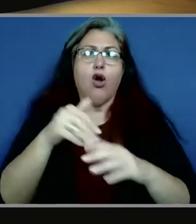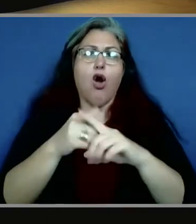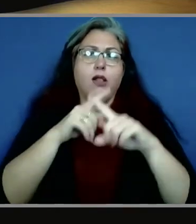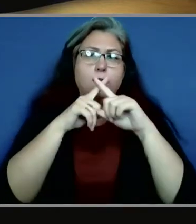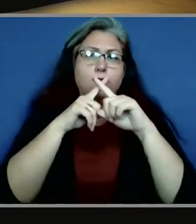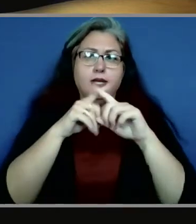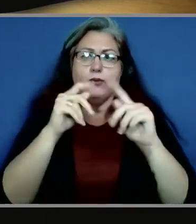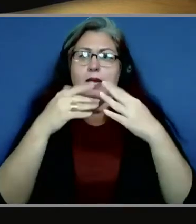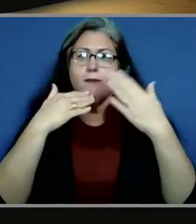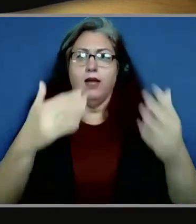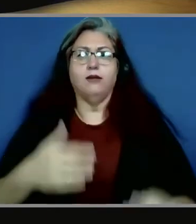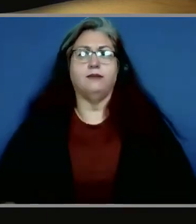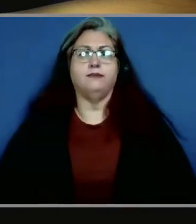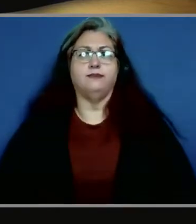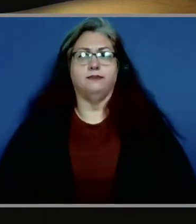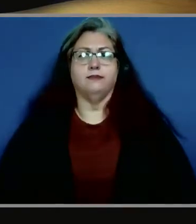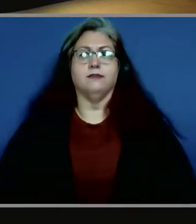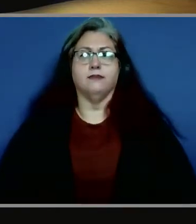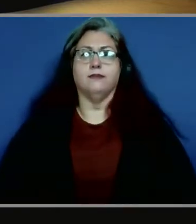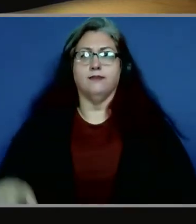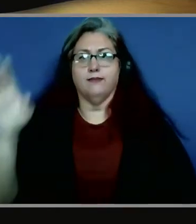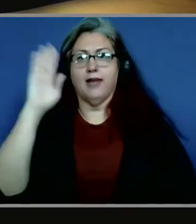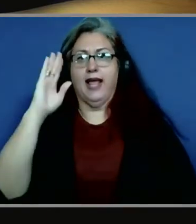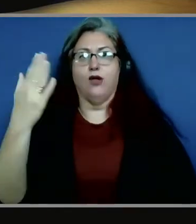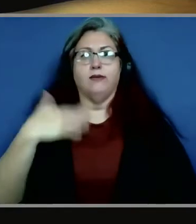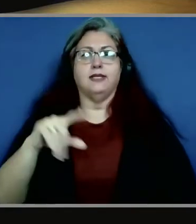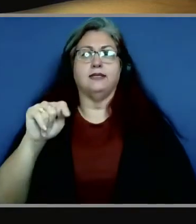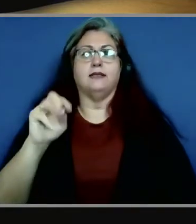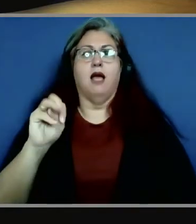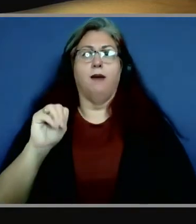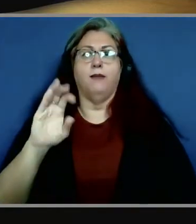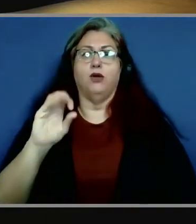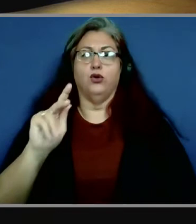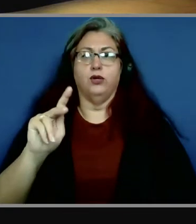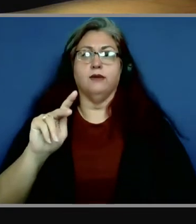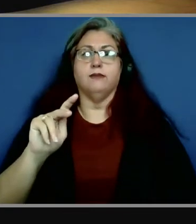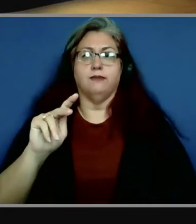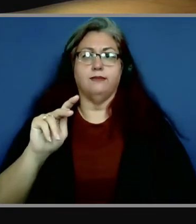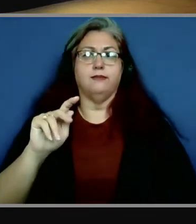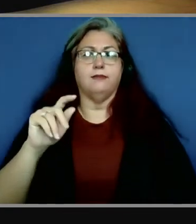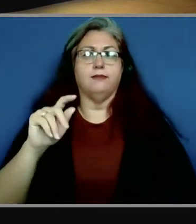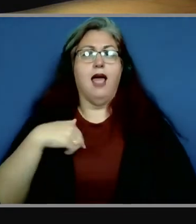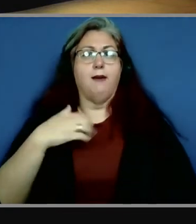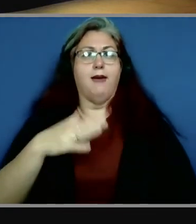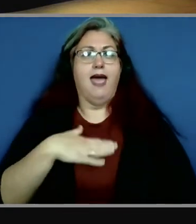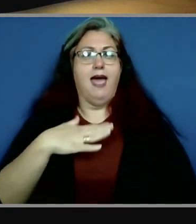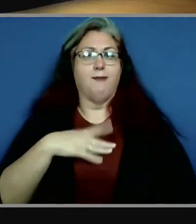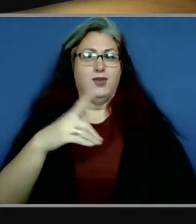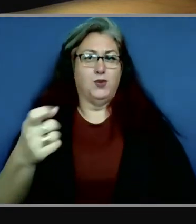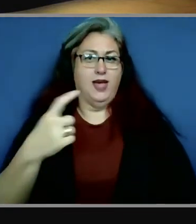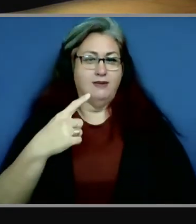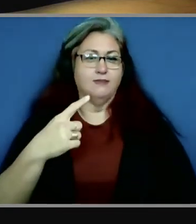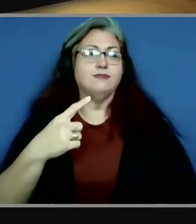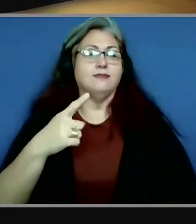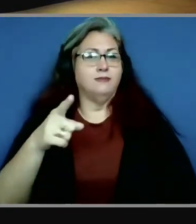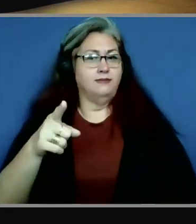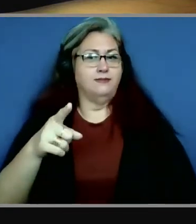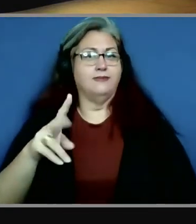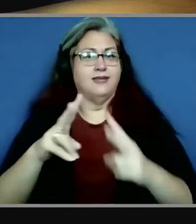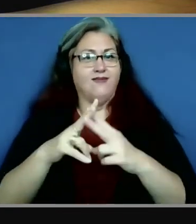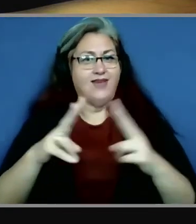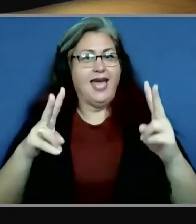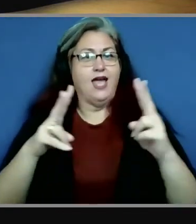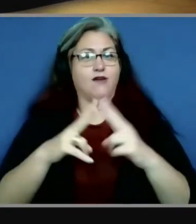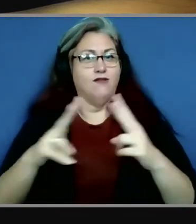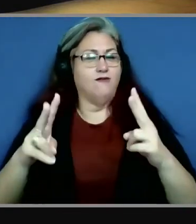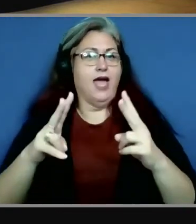Mahalo. Hello, this is Tom Cook. I'm glad you asked that question. I think that's a very, very